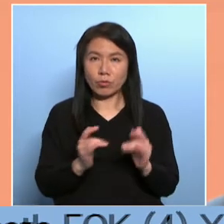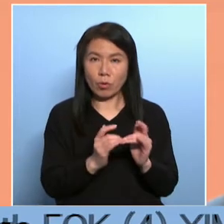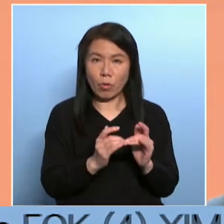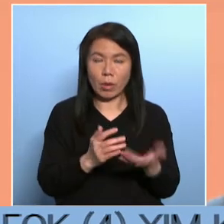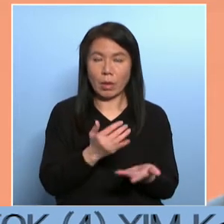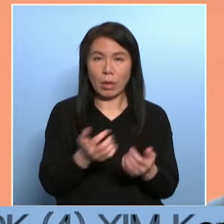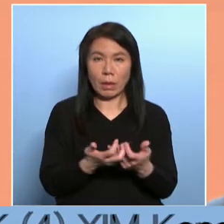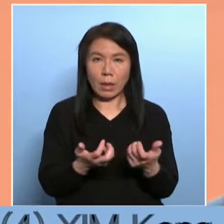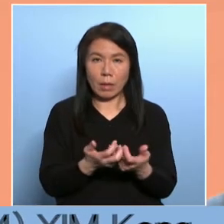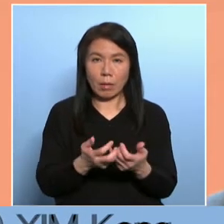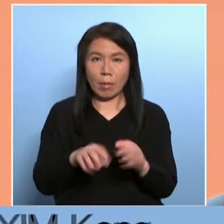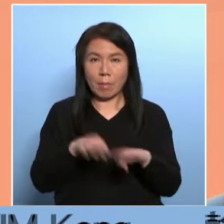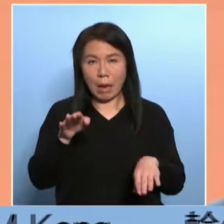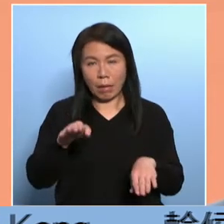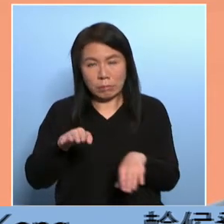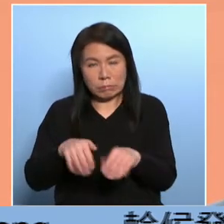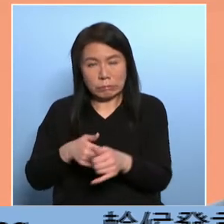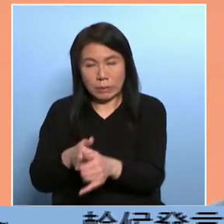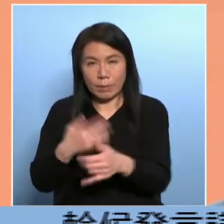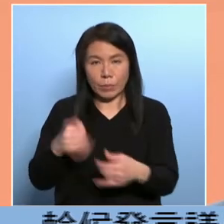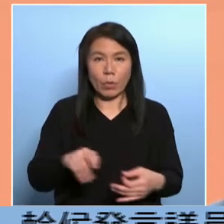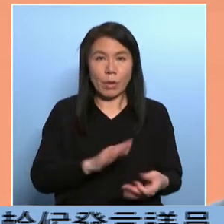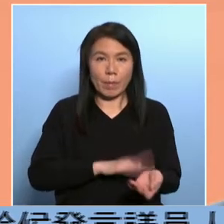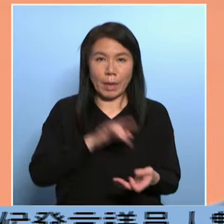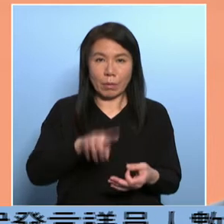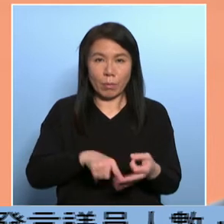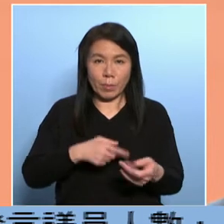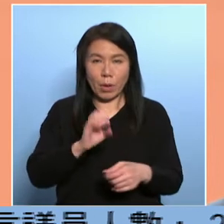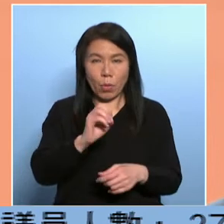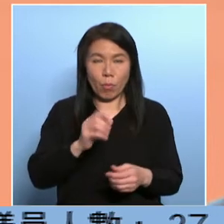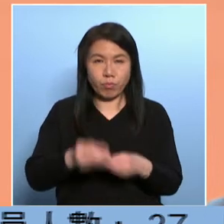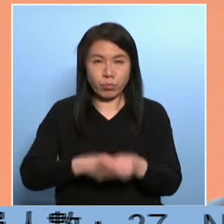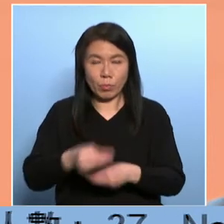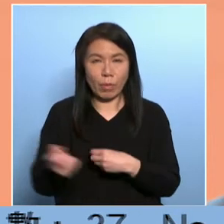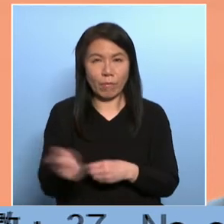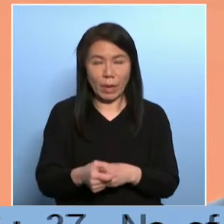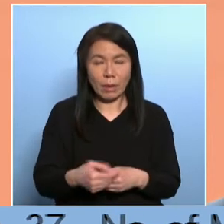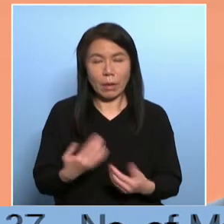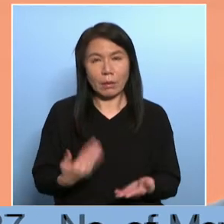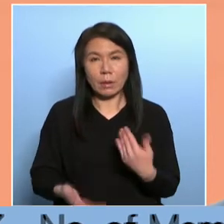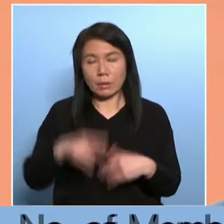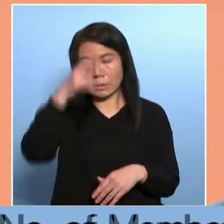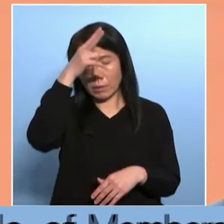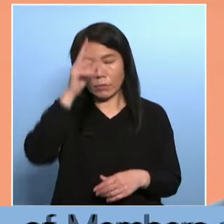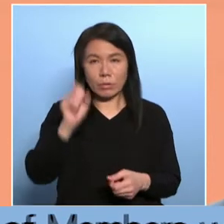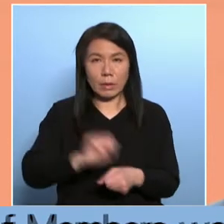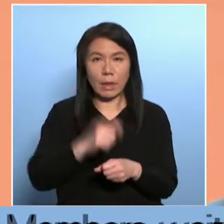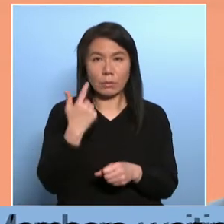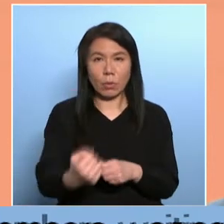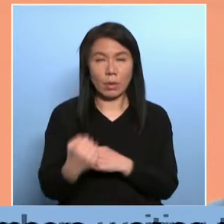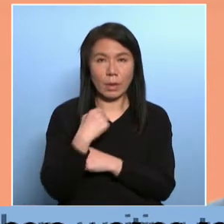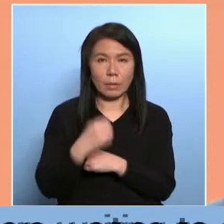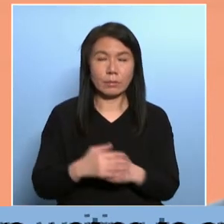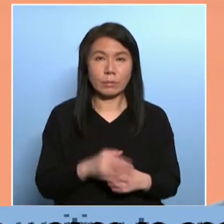such facilities, and the number of rooms and bed space for this, so will not be able to catch up with the rapid spread